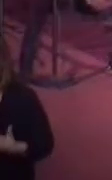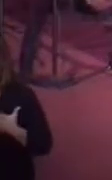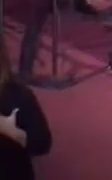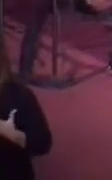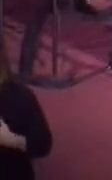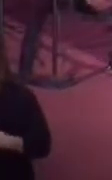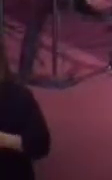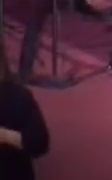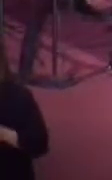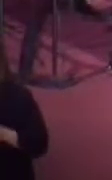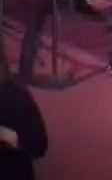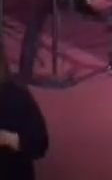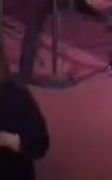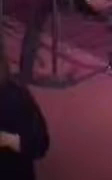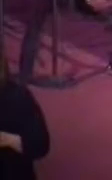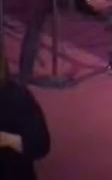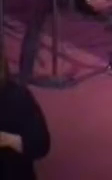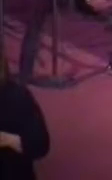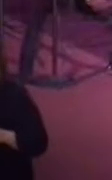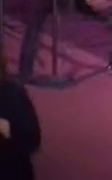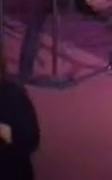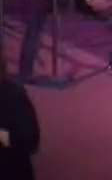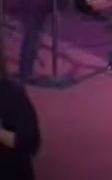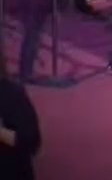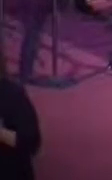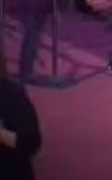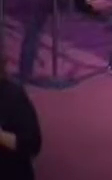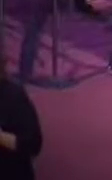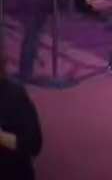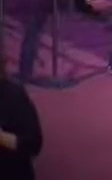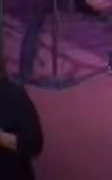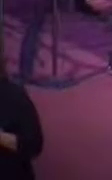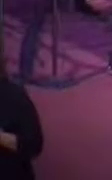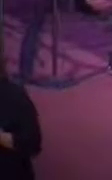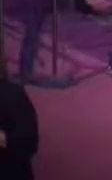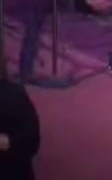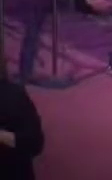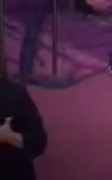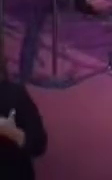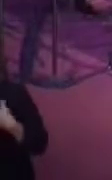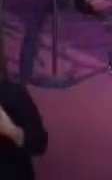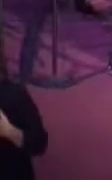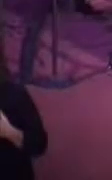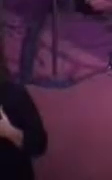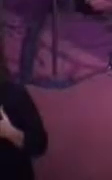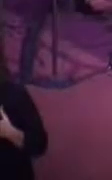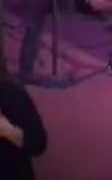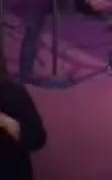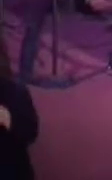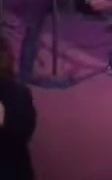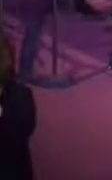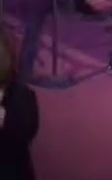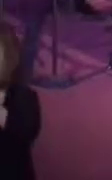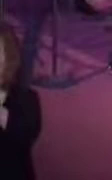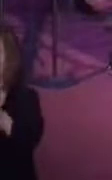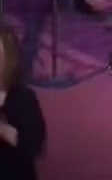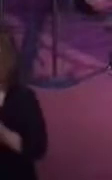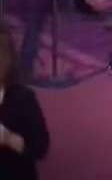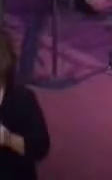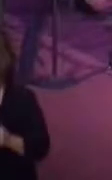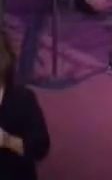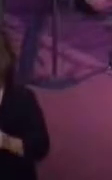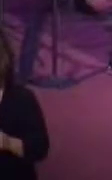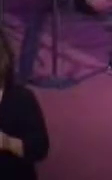Scripture. 150 years before Babylon is ever even destroyed, you got somebody looking forward to the future and said, the Medes are